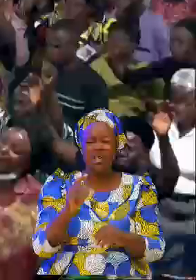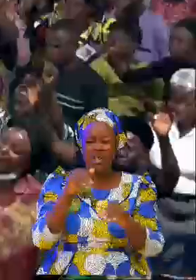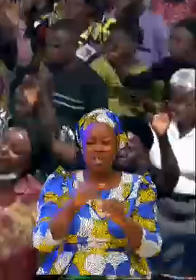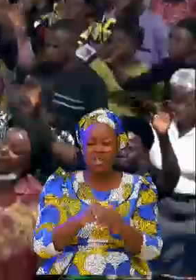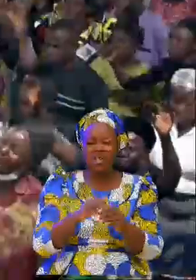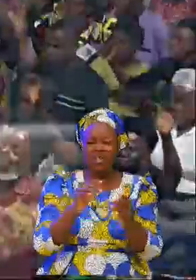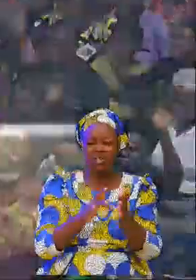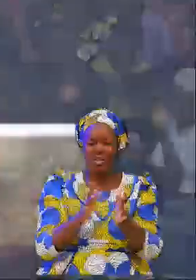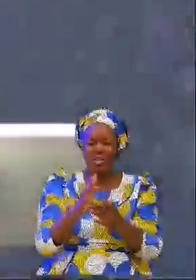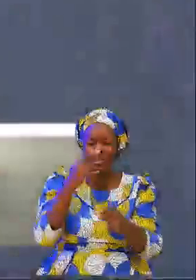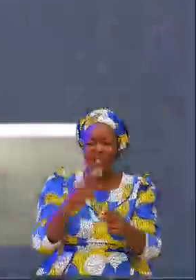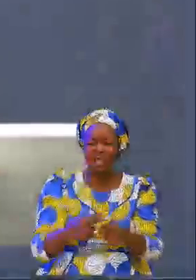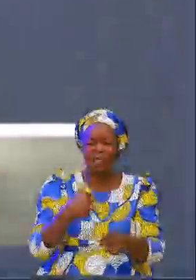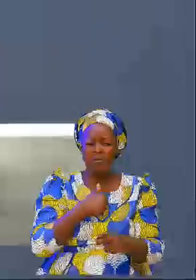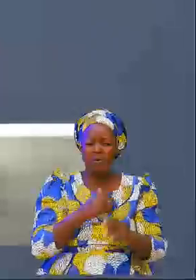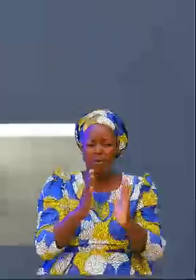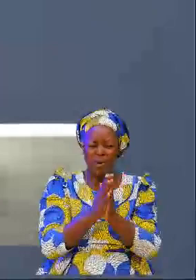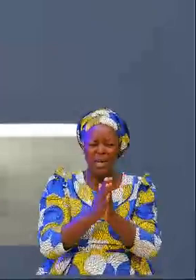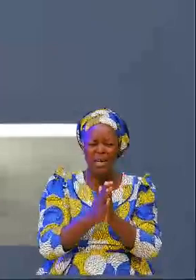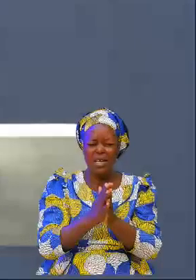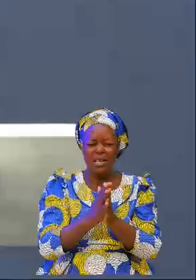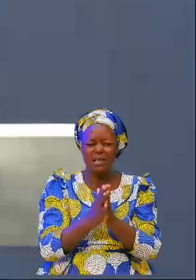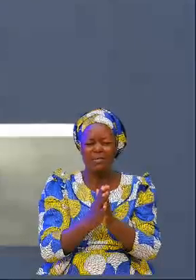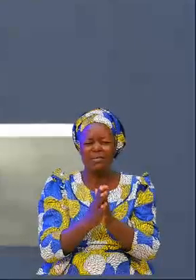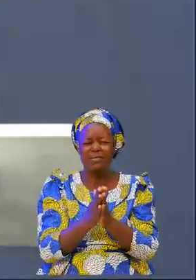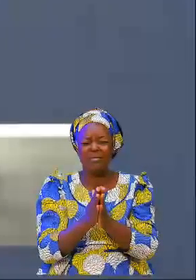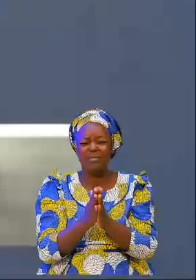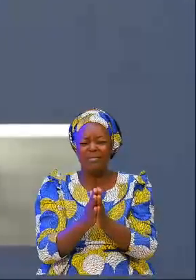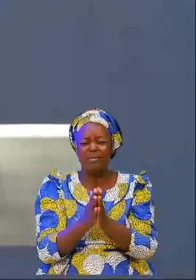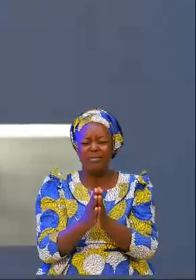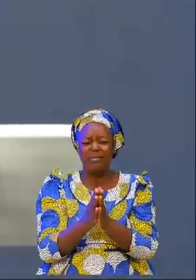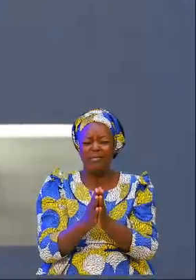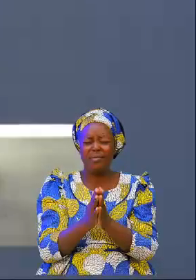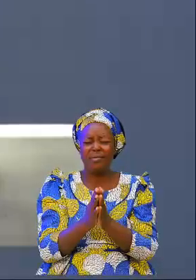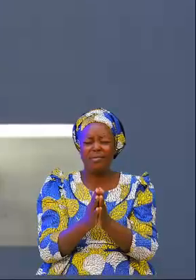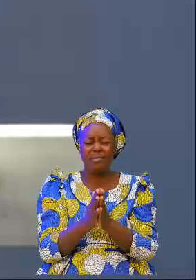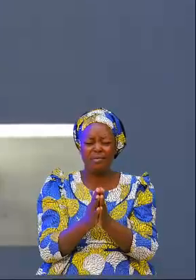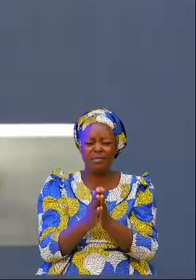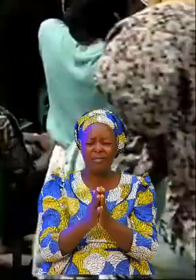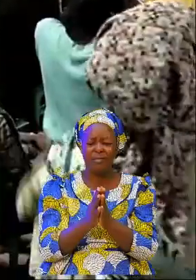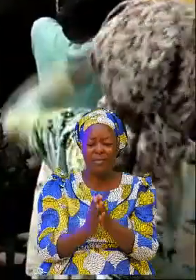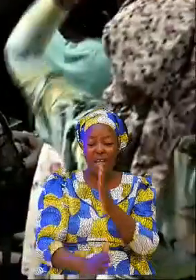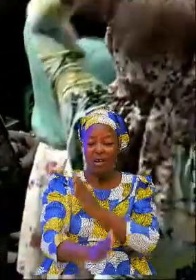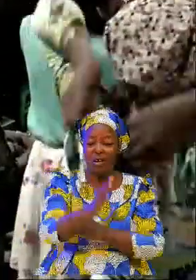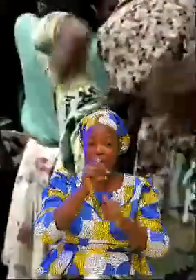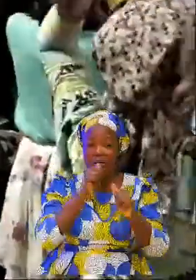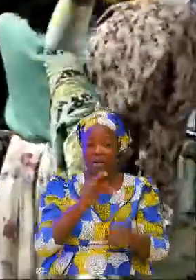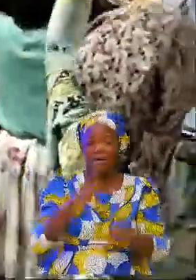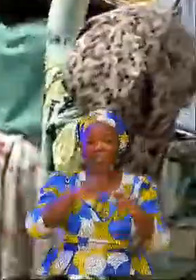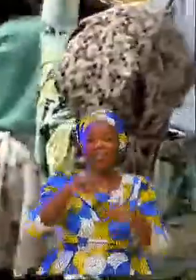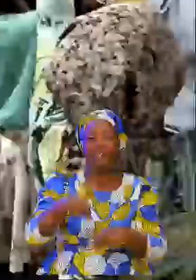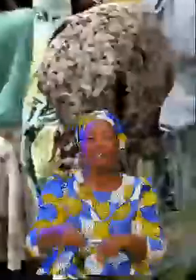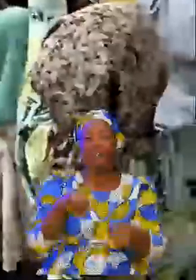We thank you because we know you have answered. In Jesus' name we pray.